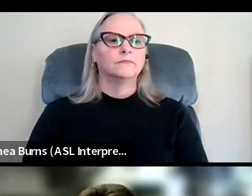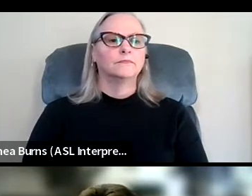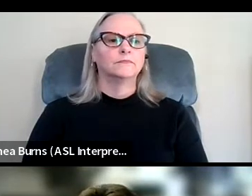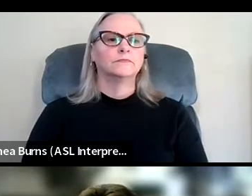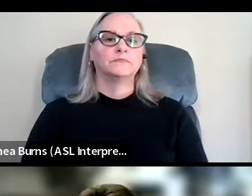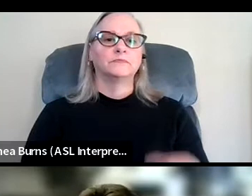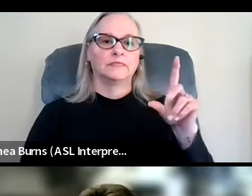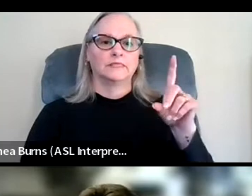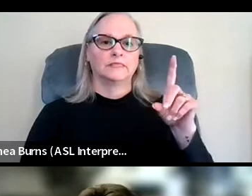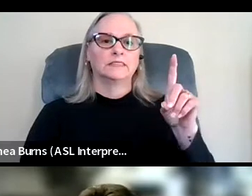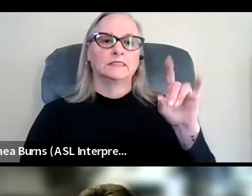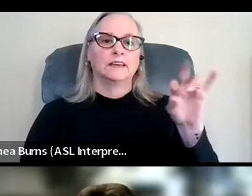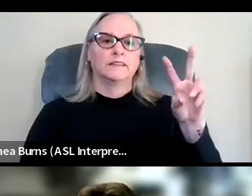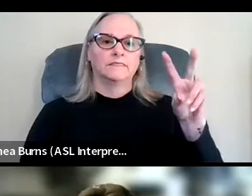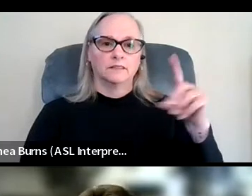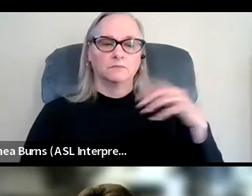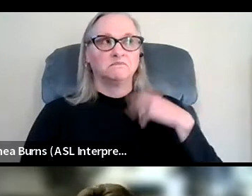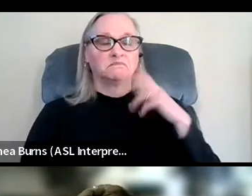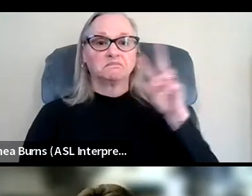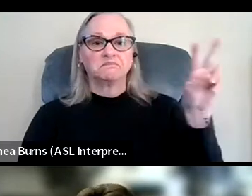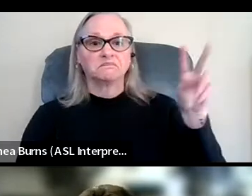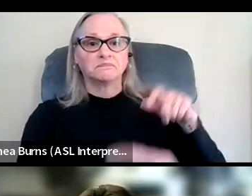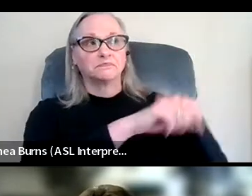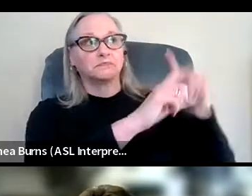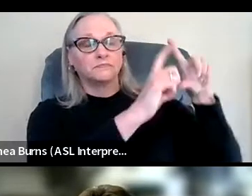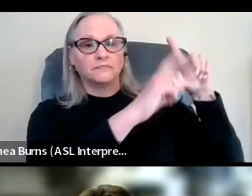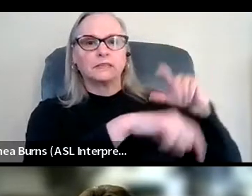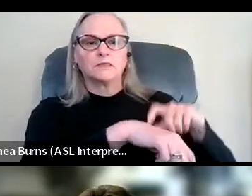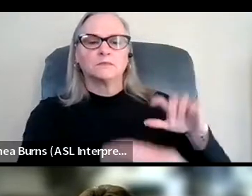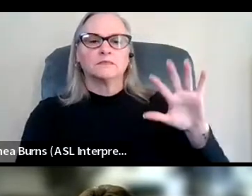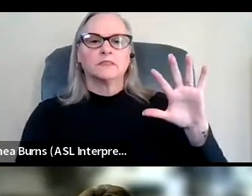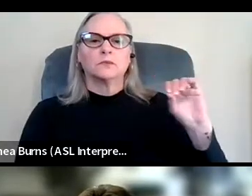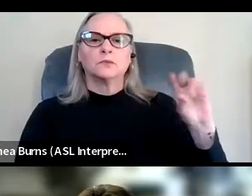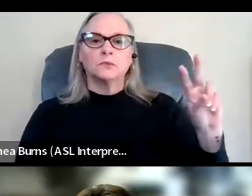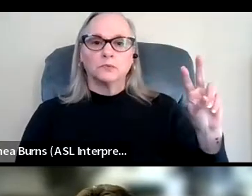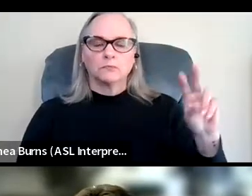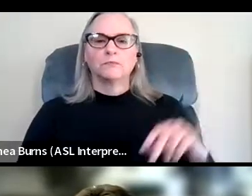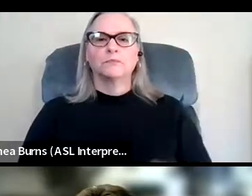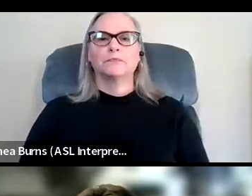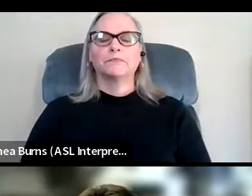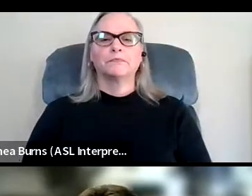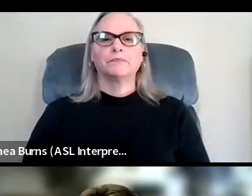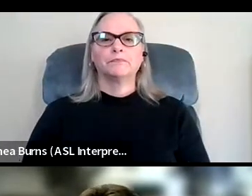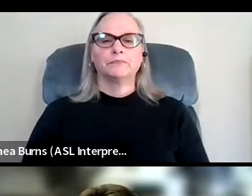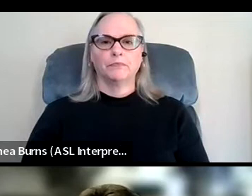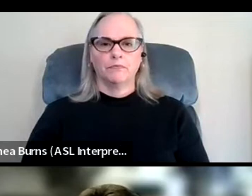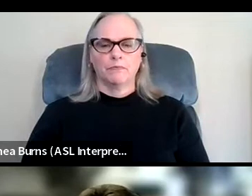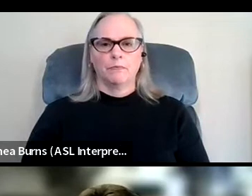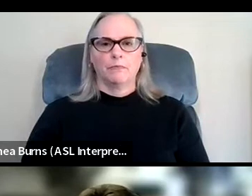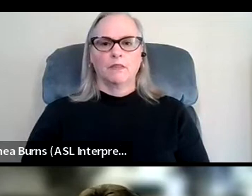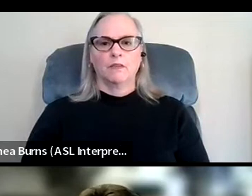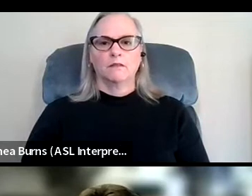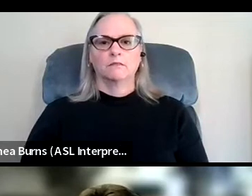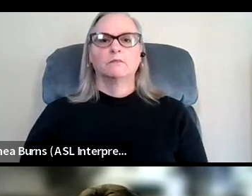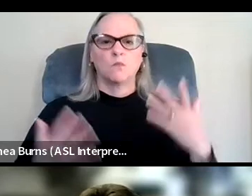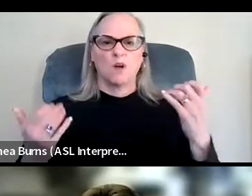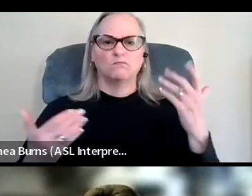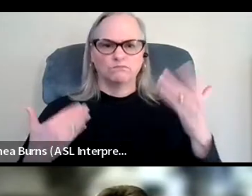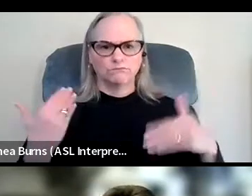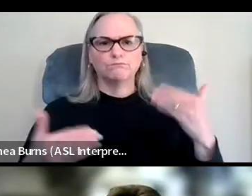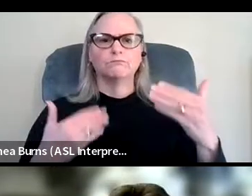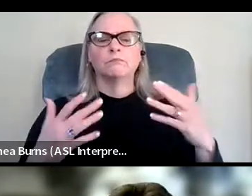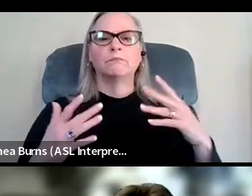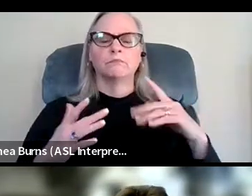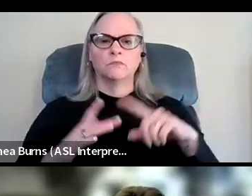Well, looking at the clock, it's 5:02, and so I wanted to get this started in